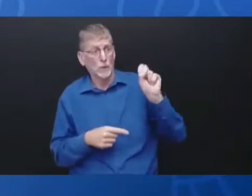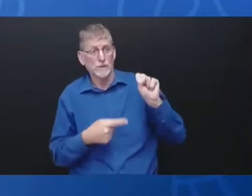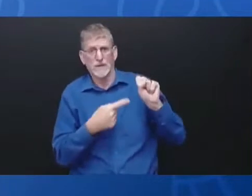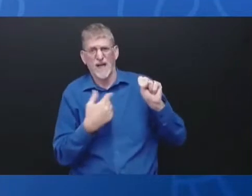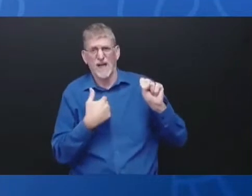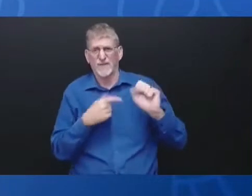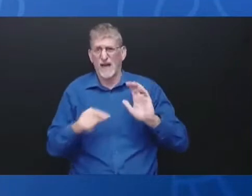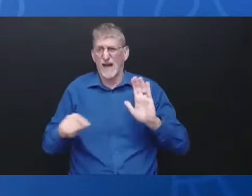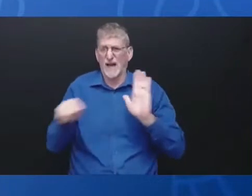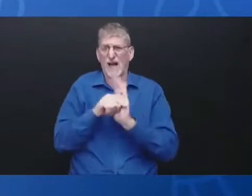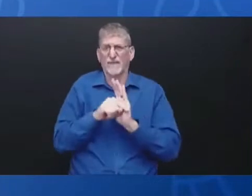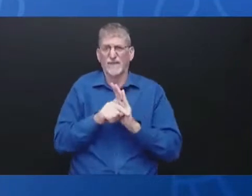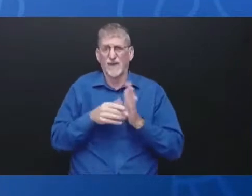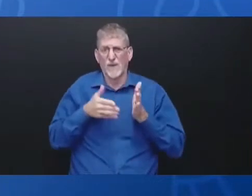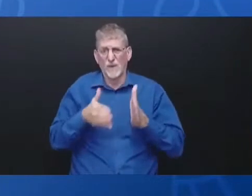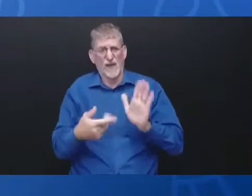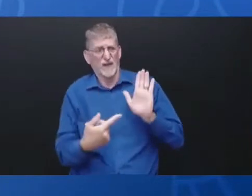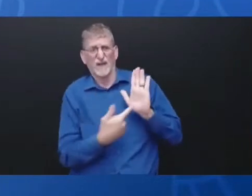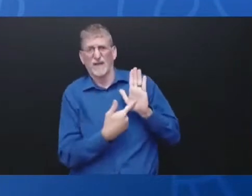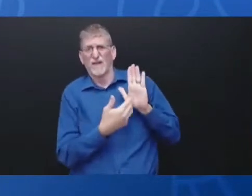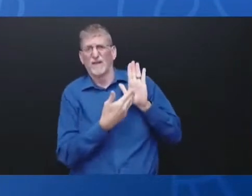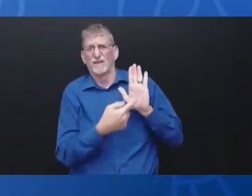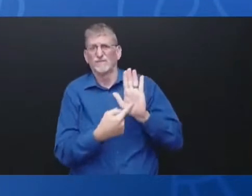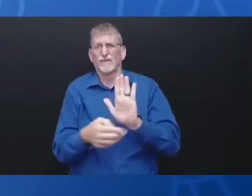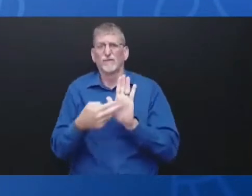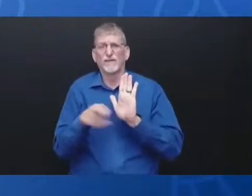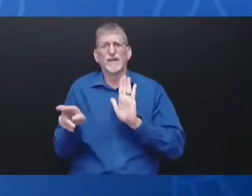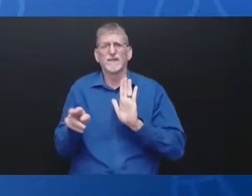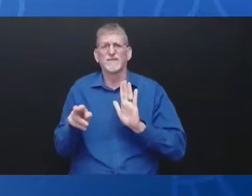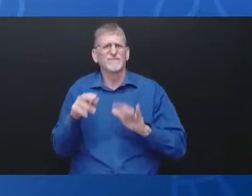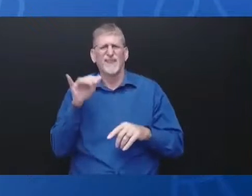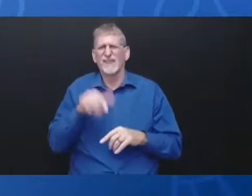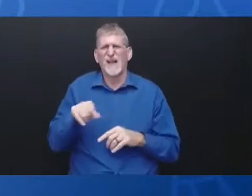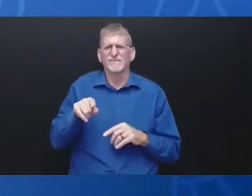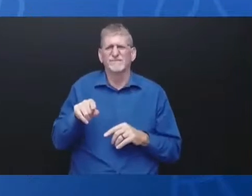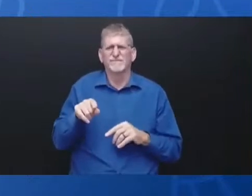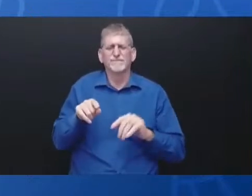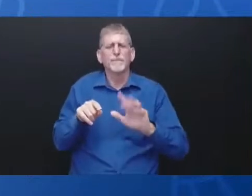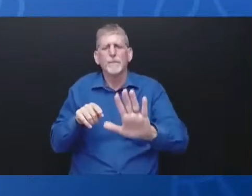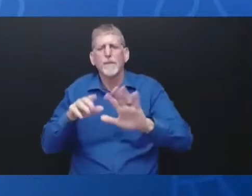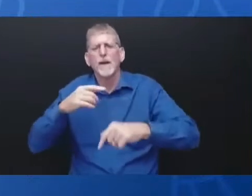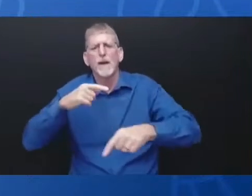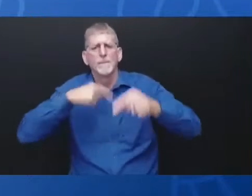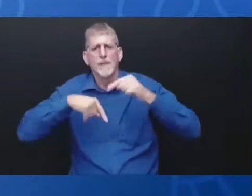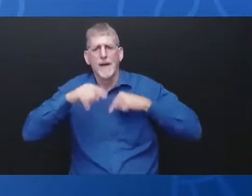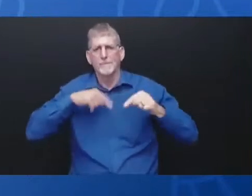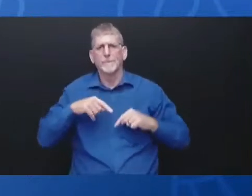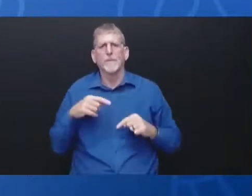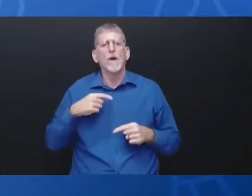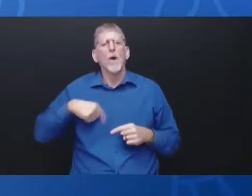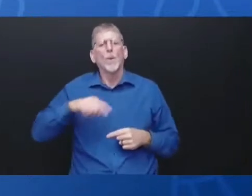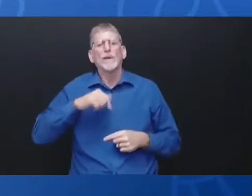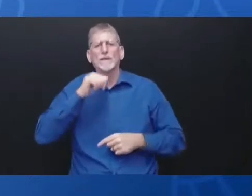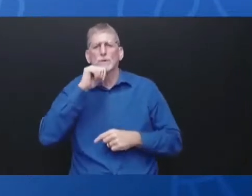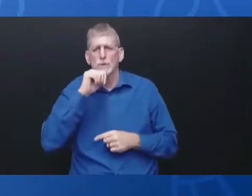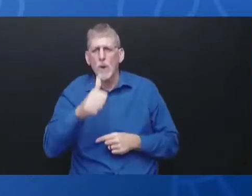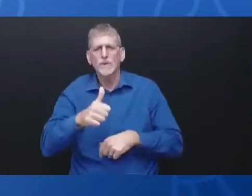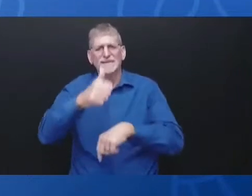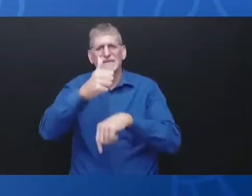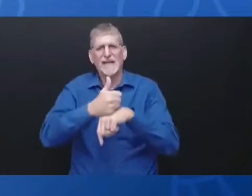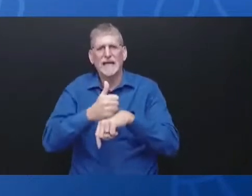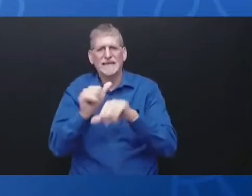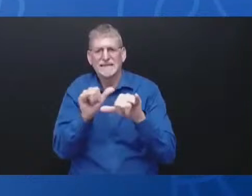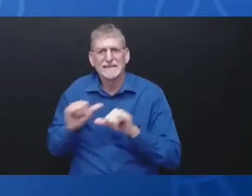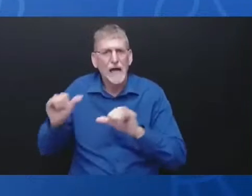is. I mean, if we don't have a standard about the nature of someone who is in this country, who is supposed to be a